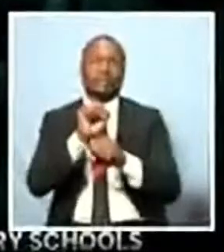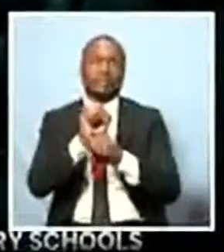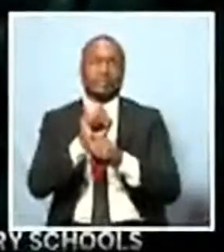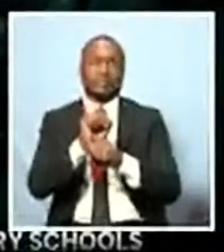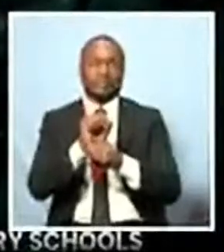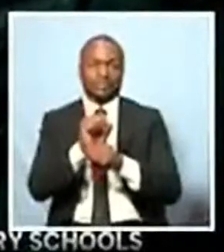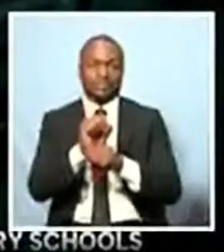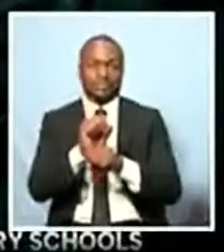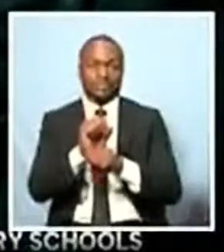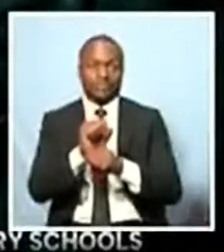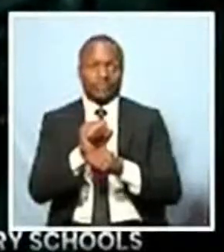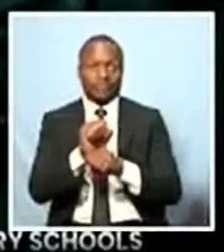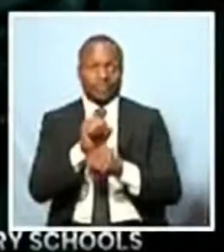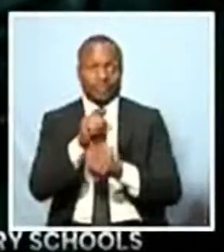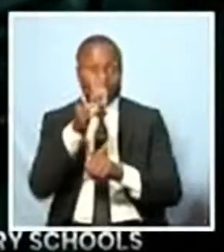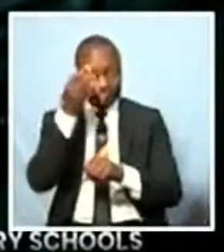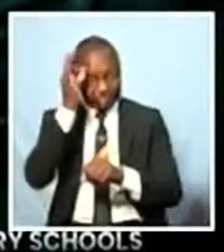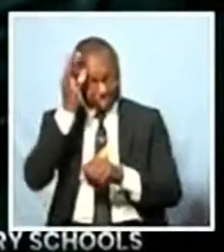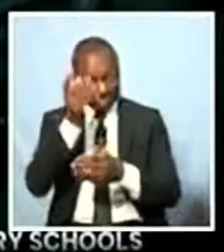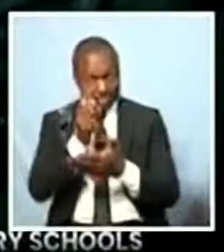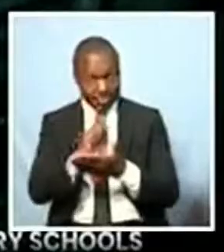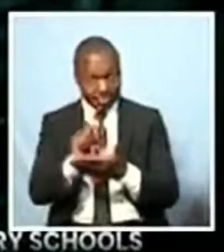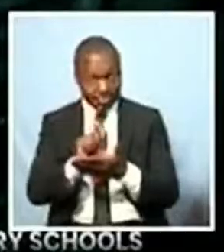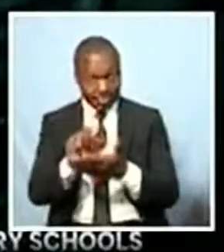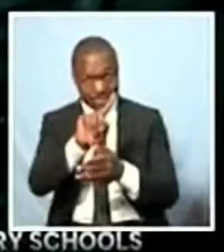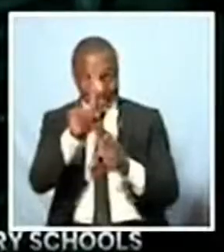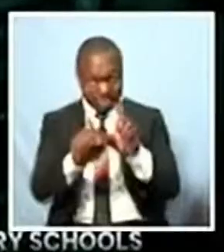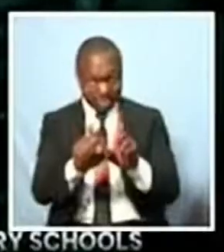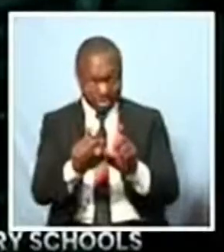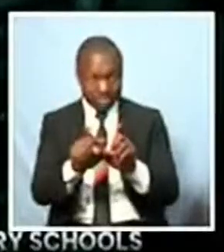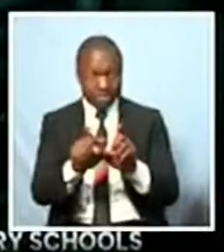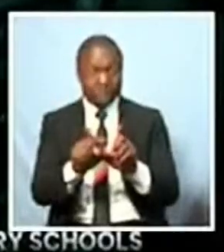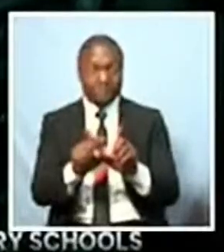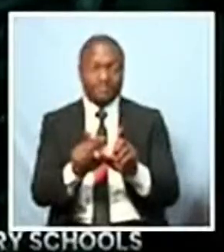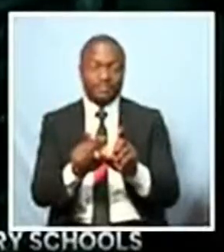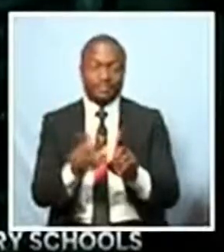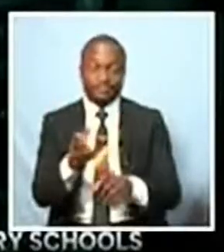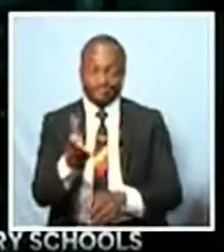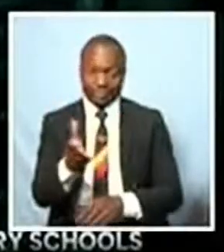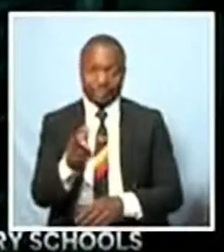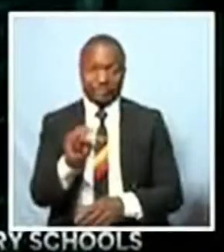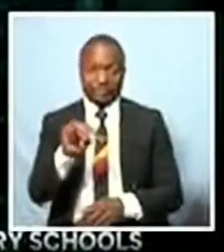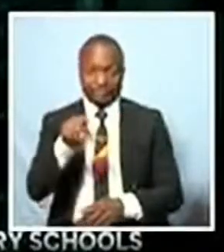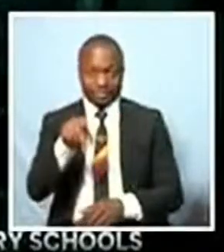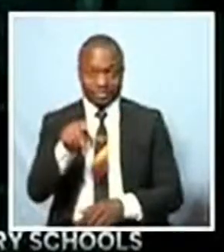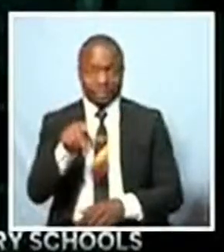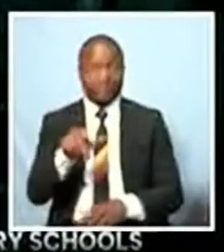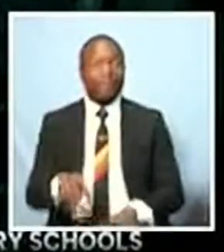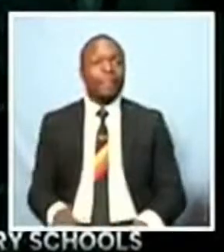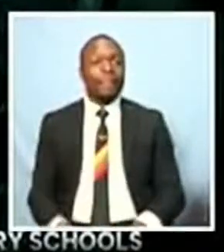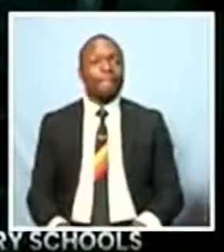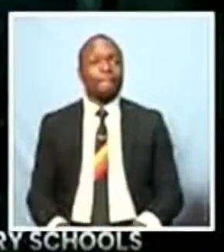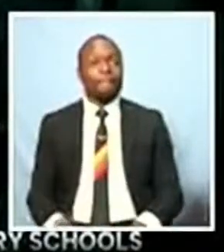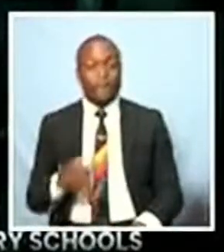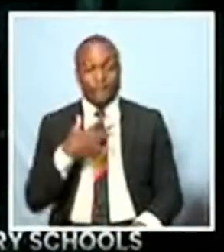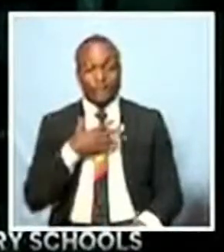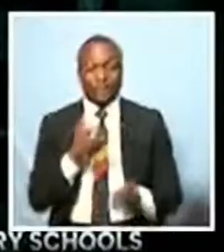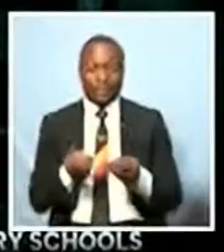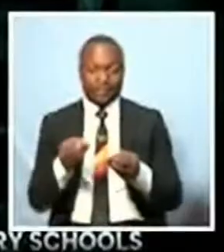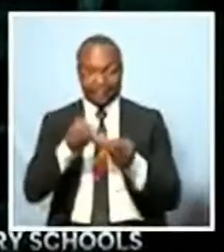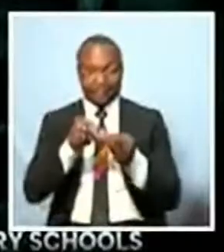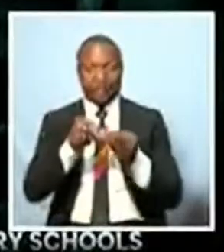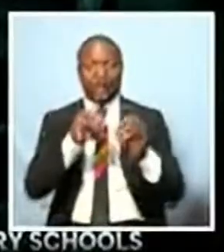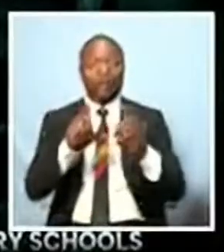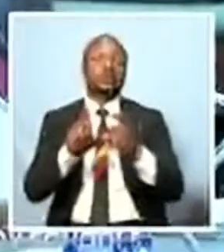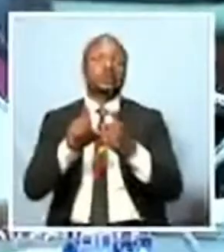Honorable Samuzingiri, I hope you are noting. Yes. Thank you, Chair. Mine is basically a rider on the